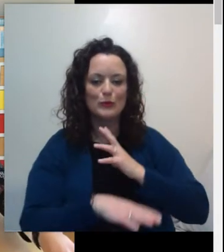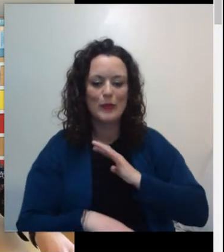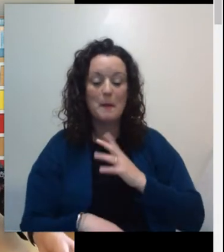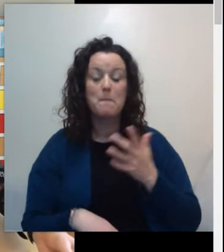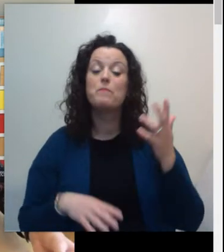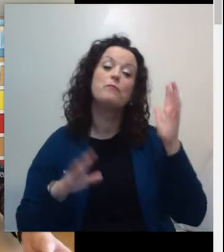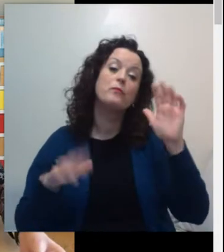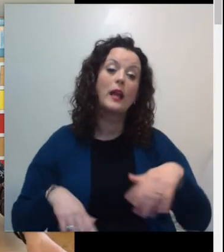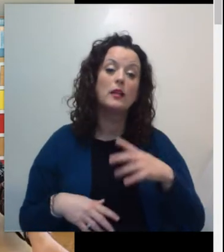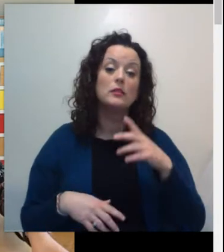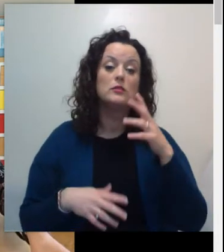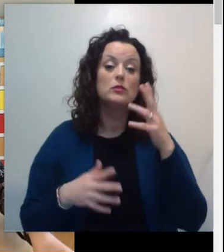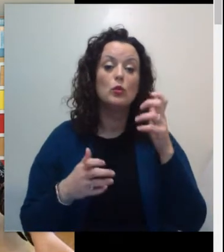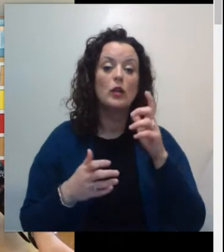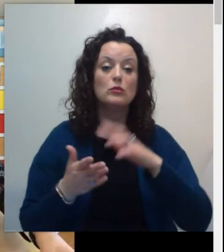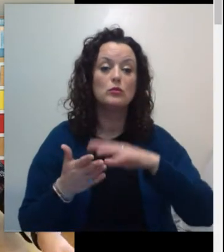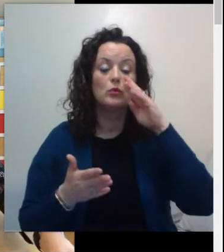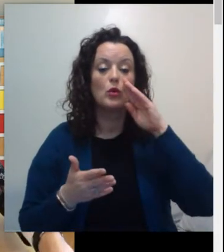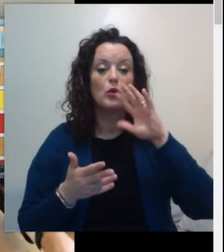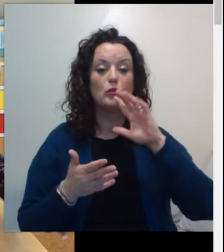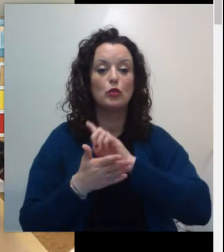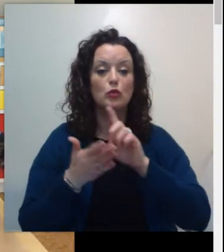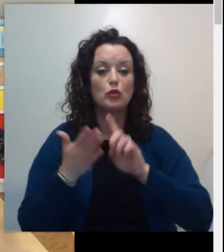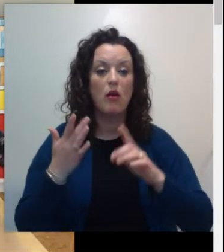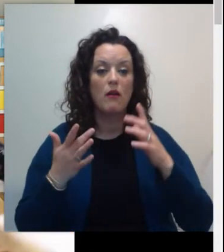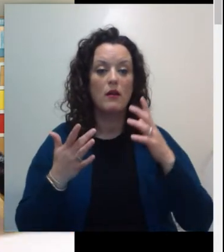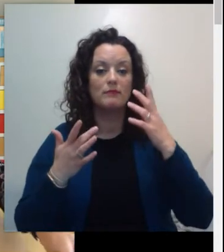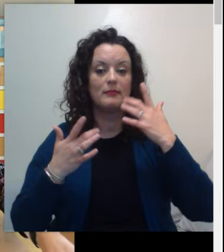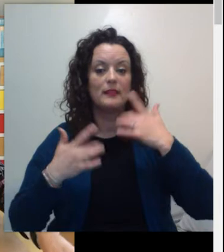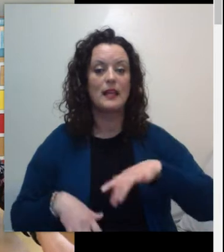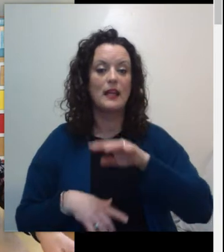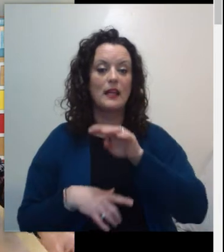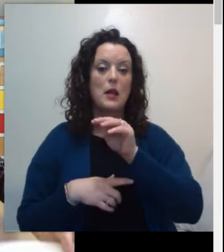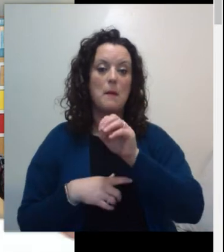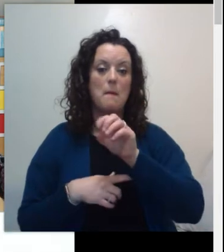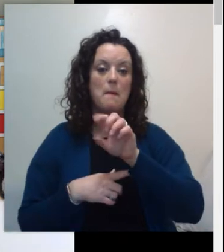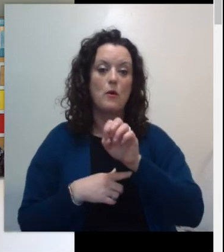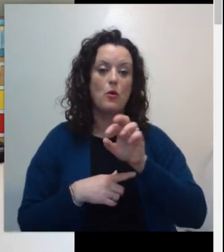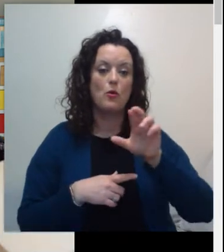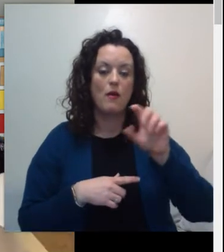do it with not that nib. So the line's going to be too small.